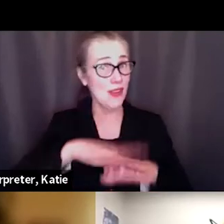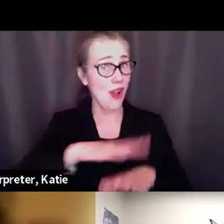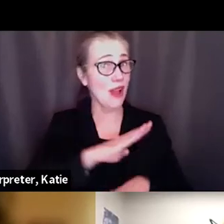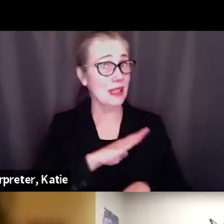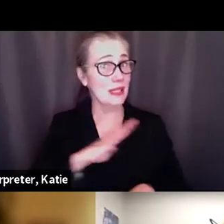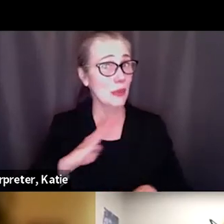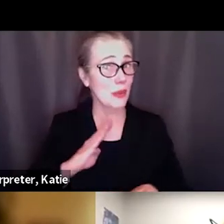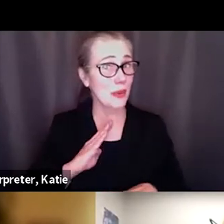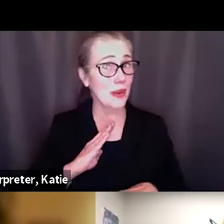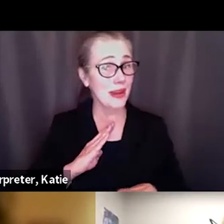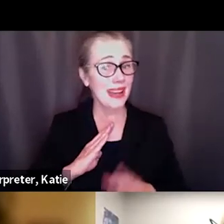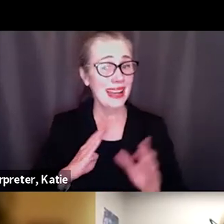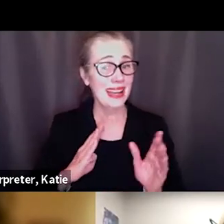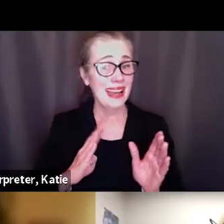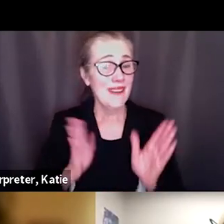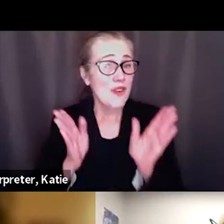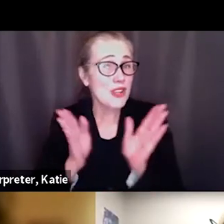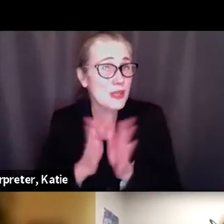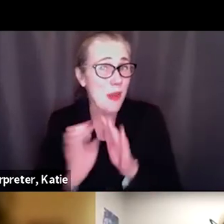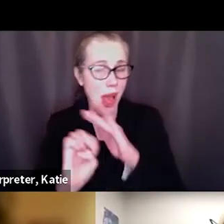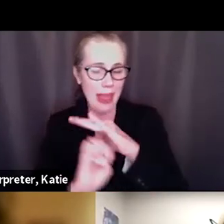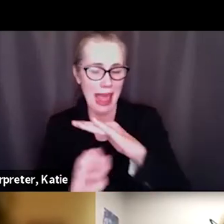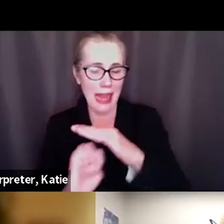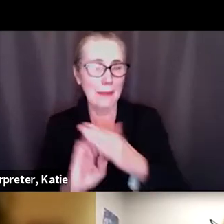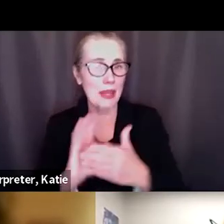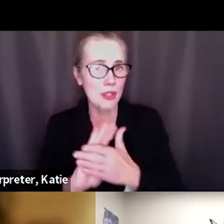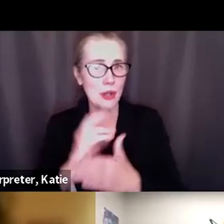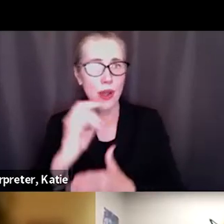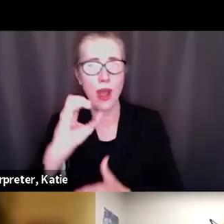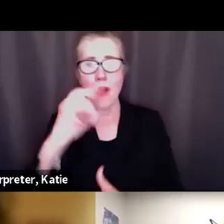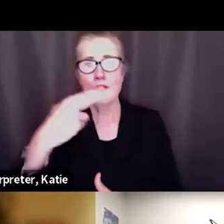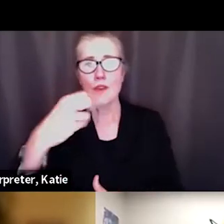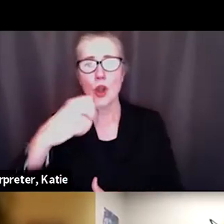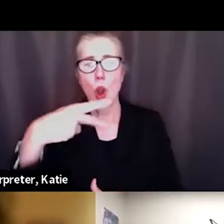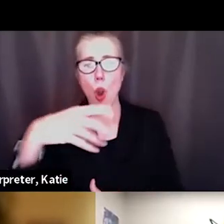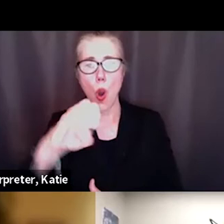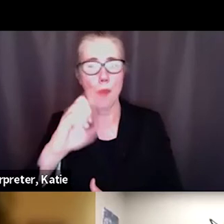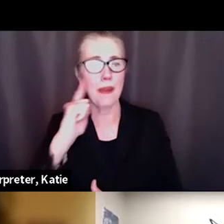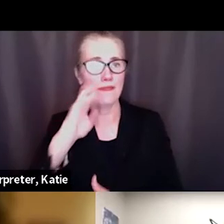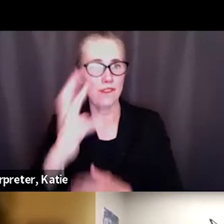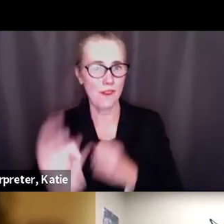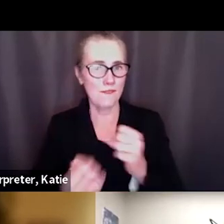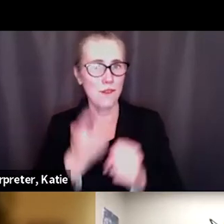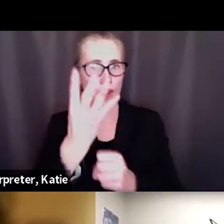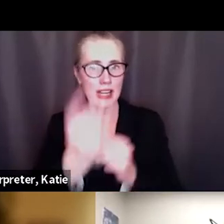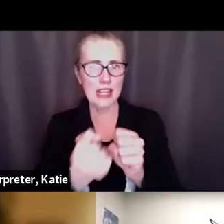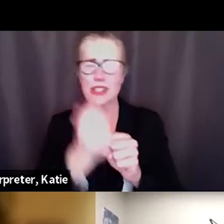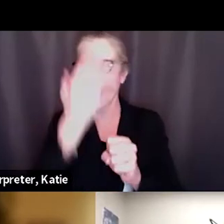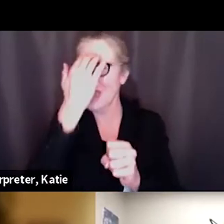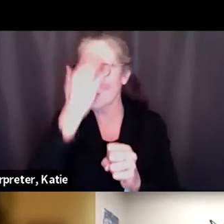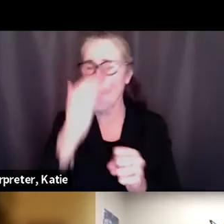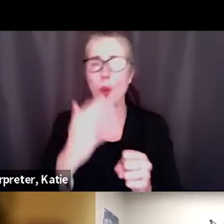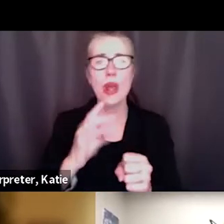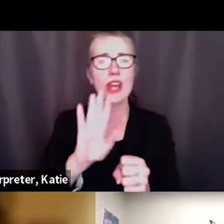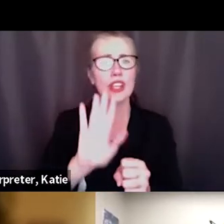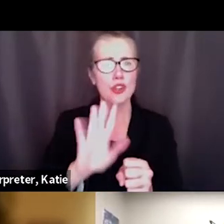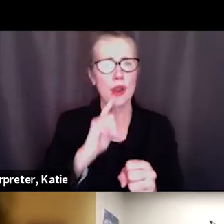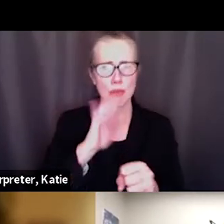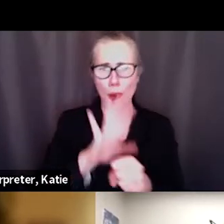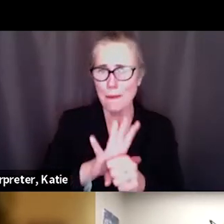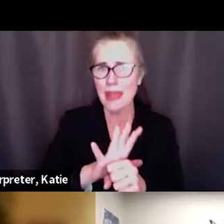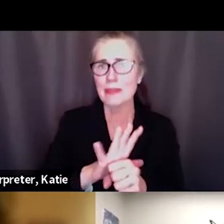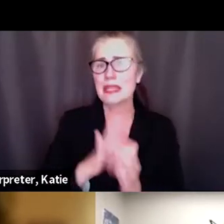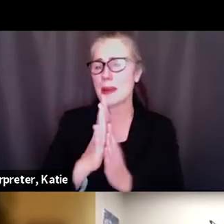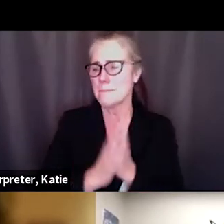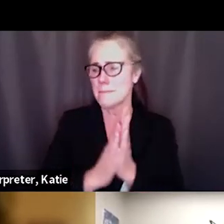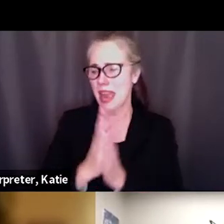very small local elementary school hope school district for four years i know the commitment and the passion and the dedication that